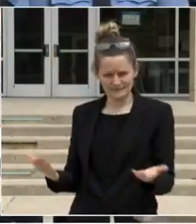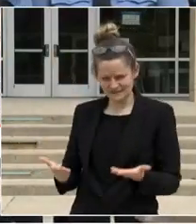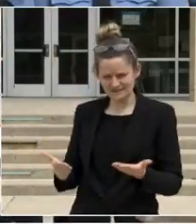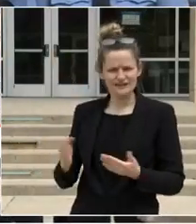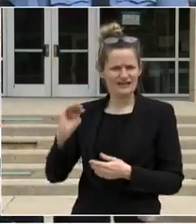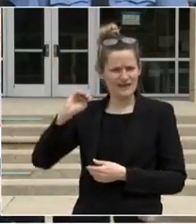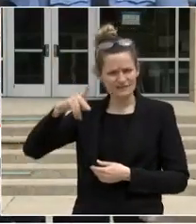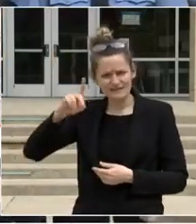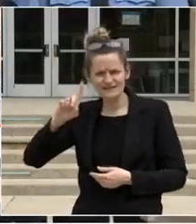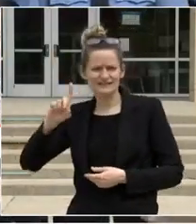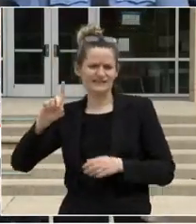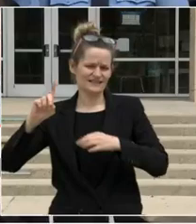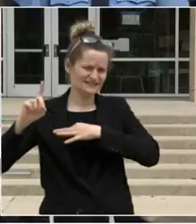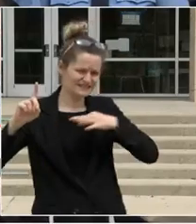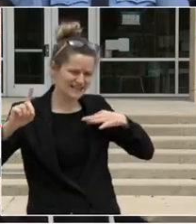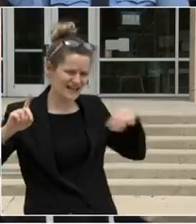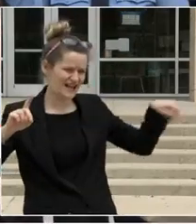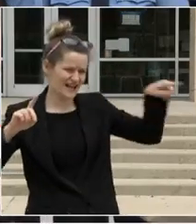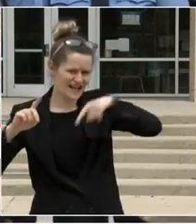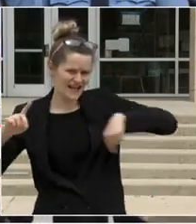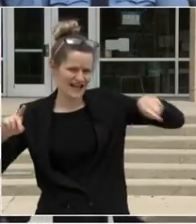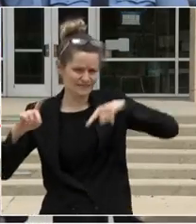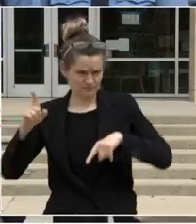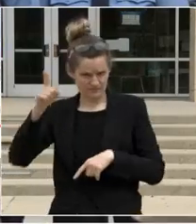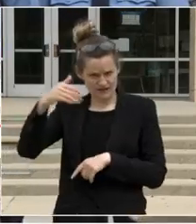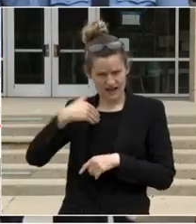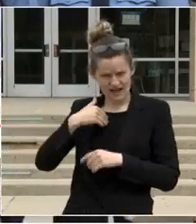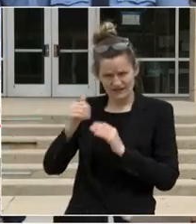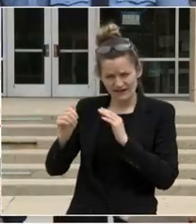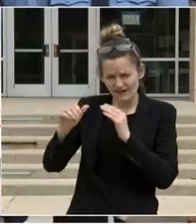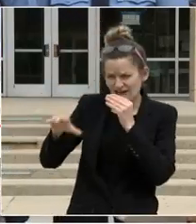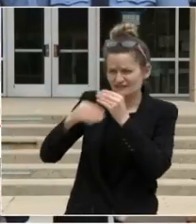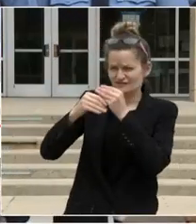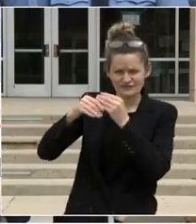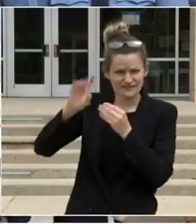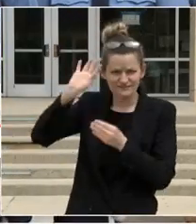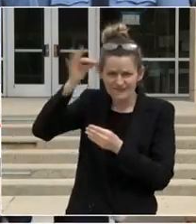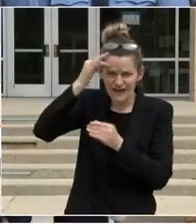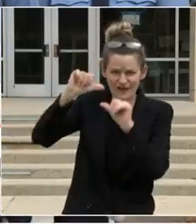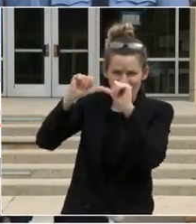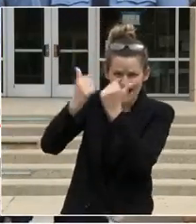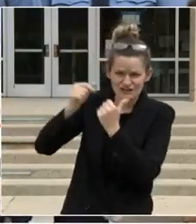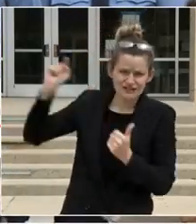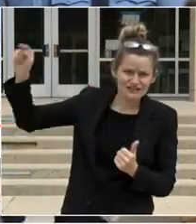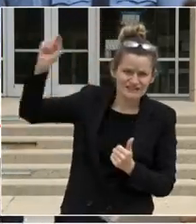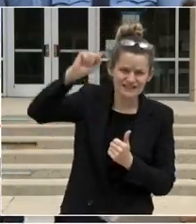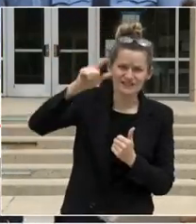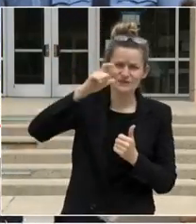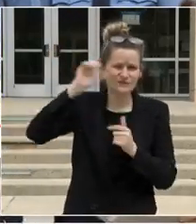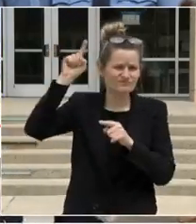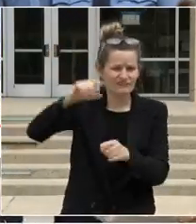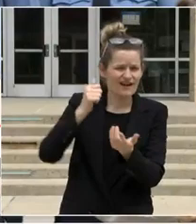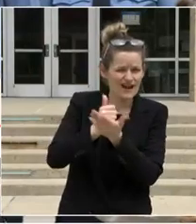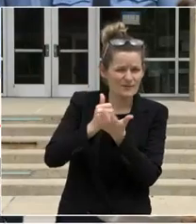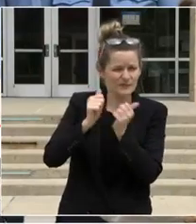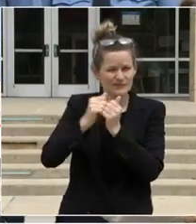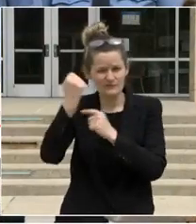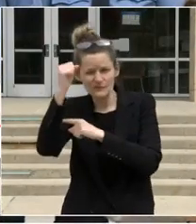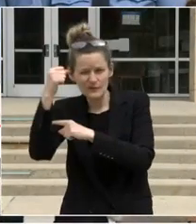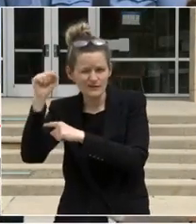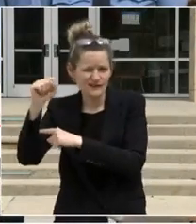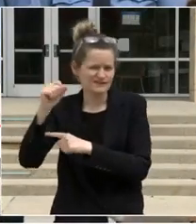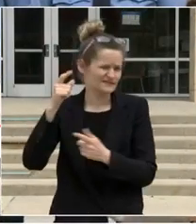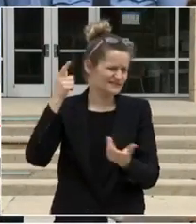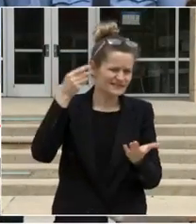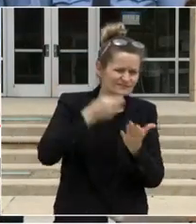any additional conversations with federal agencies to say, look, we've seen this amount of uptake, we're spending this amount of money and this amount of manpower staffing all these protests. Is